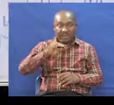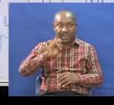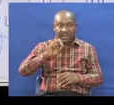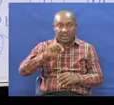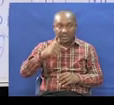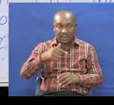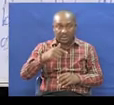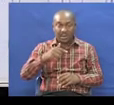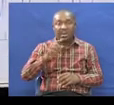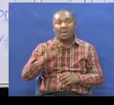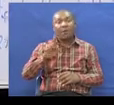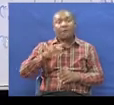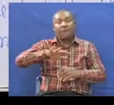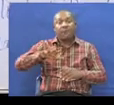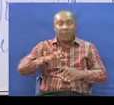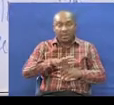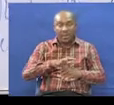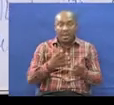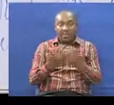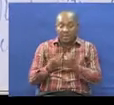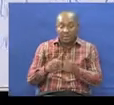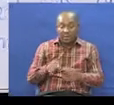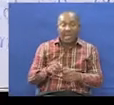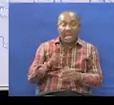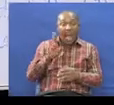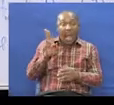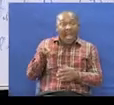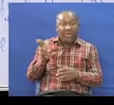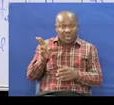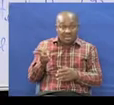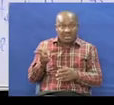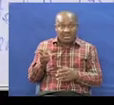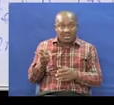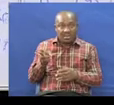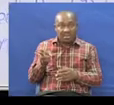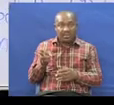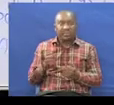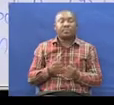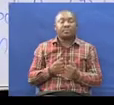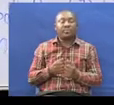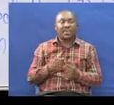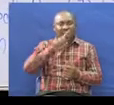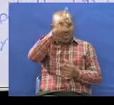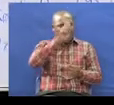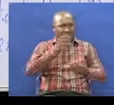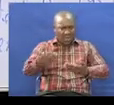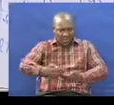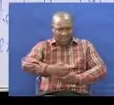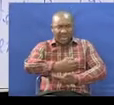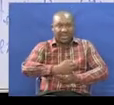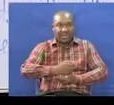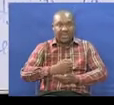of water, the reason is because hydrogen, the question is why? Why do we collect hydrogen